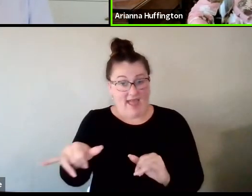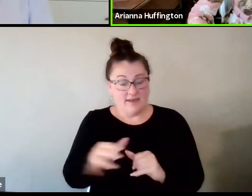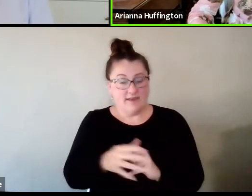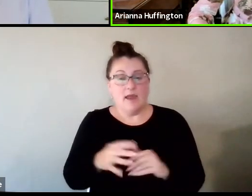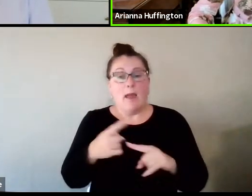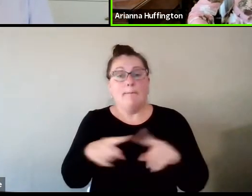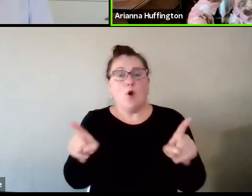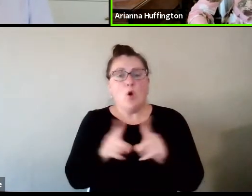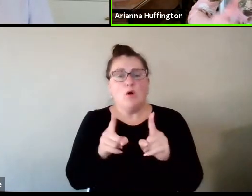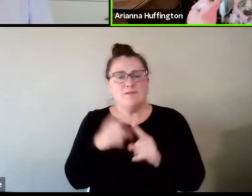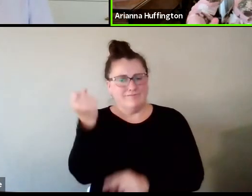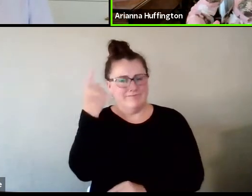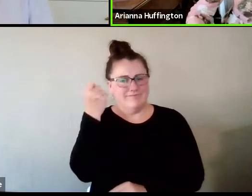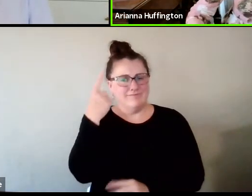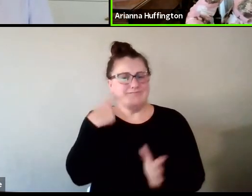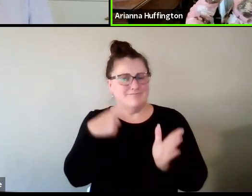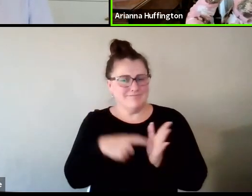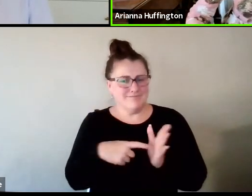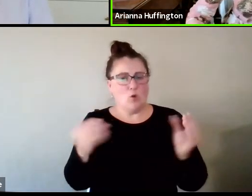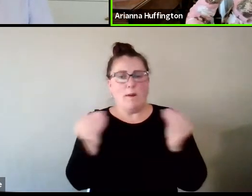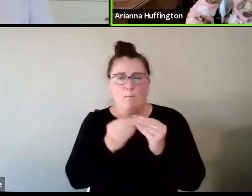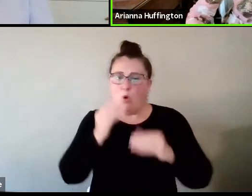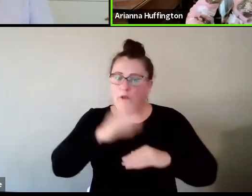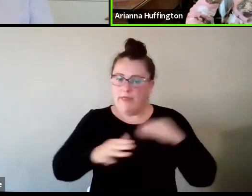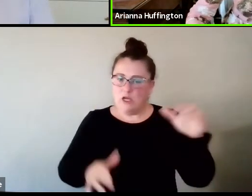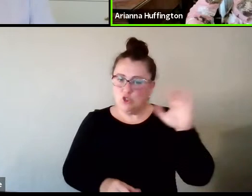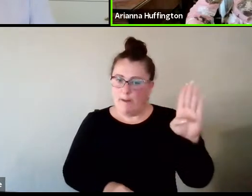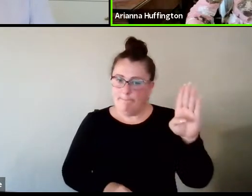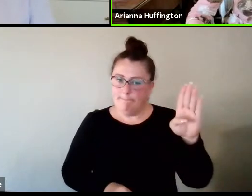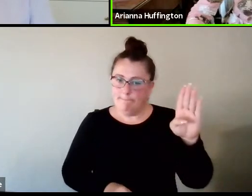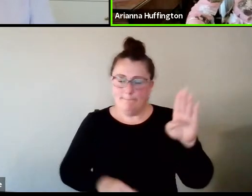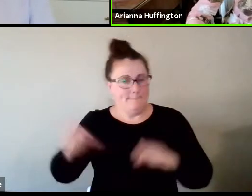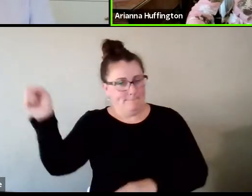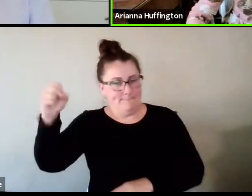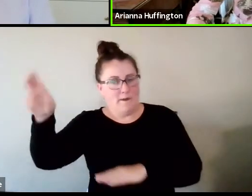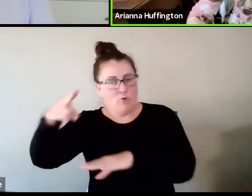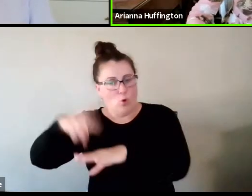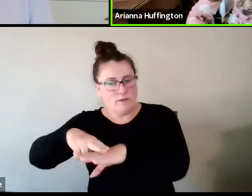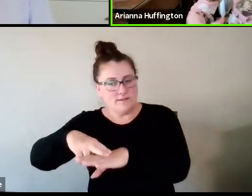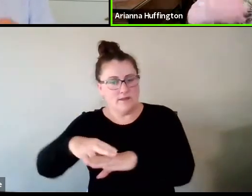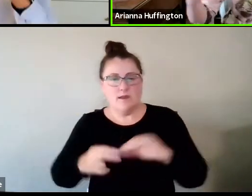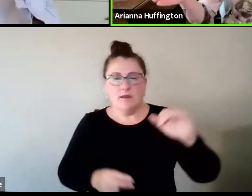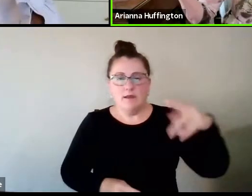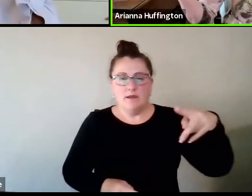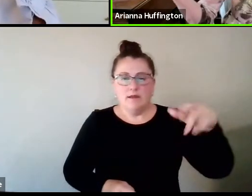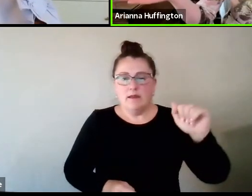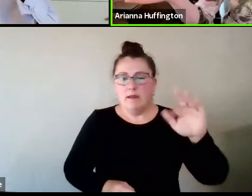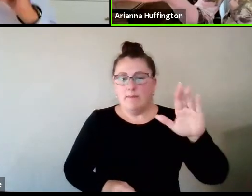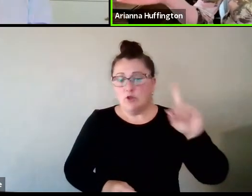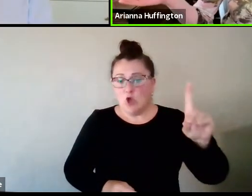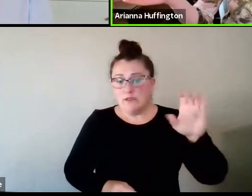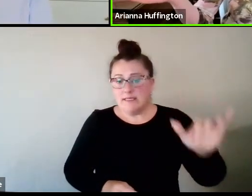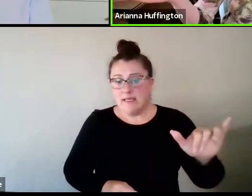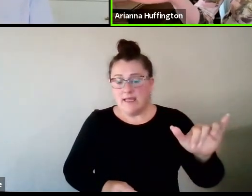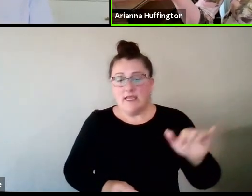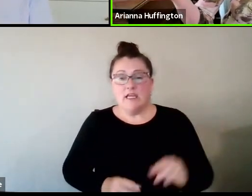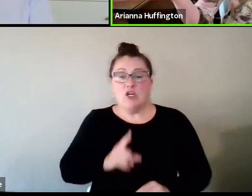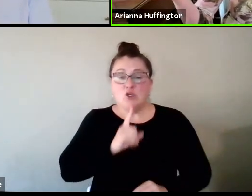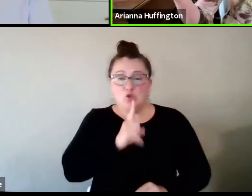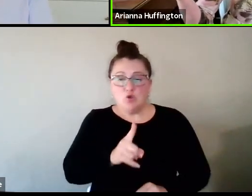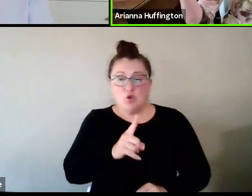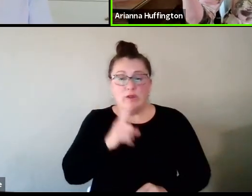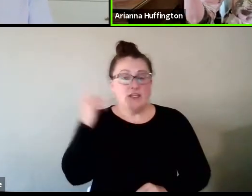also realize that we are more than our jobs. And paradoxically, because truth is always